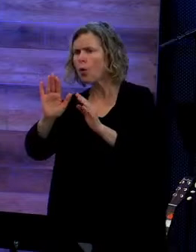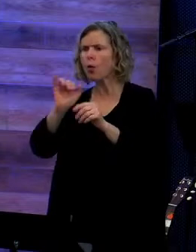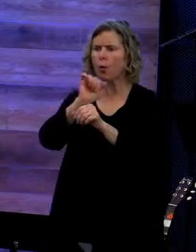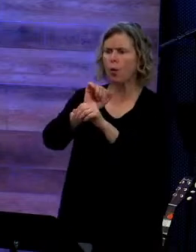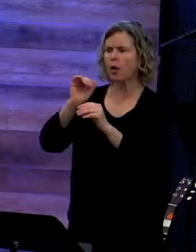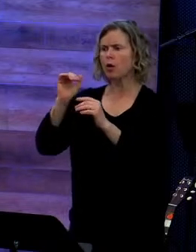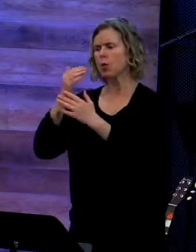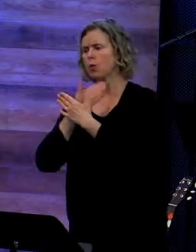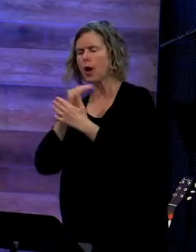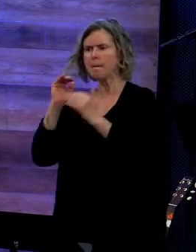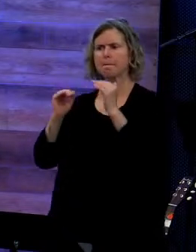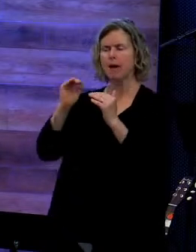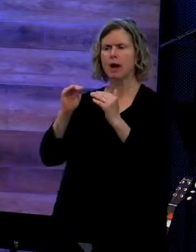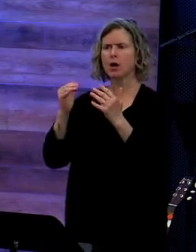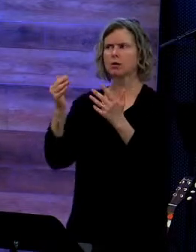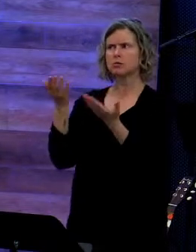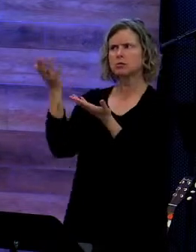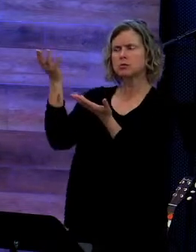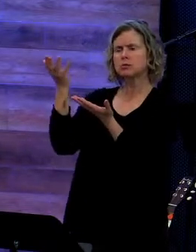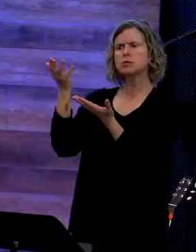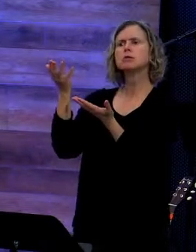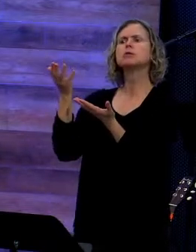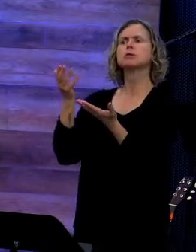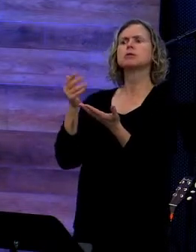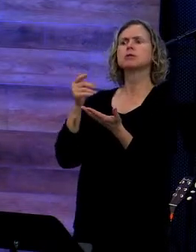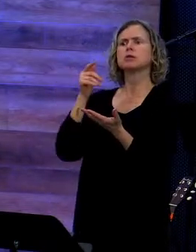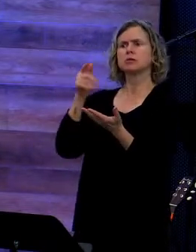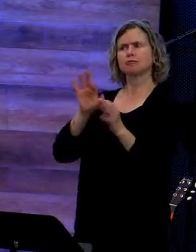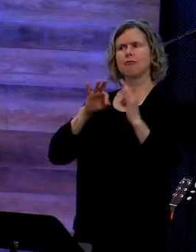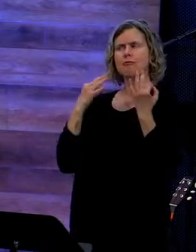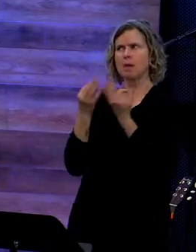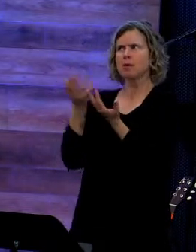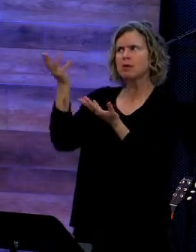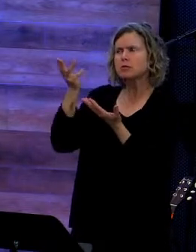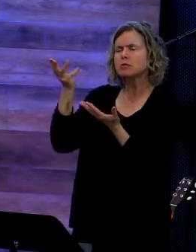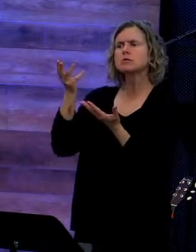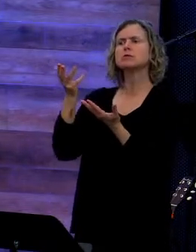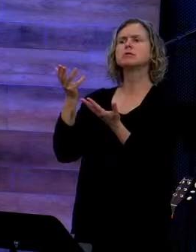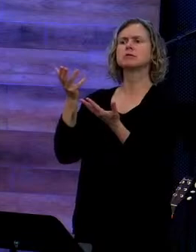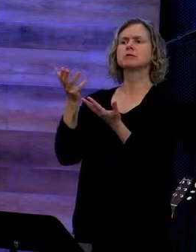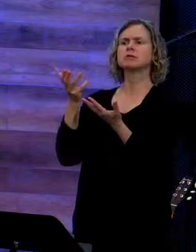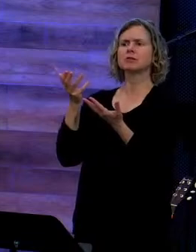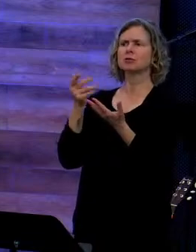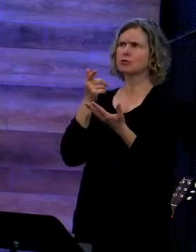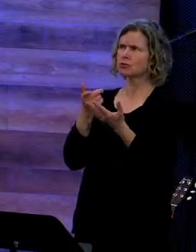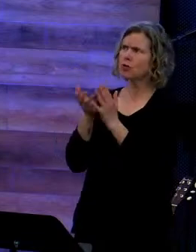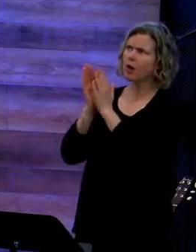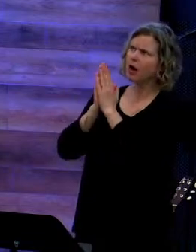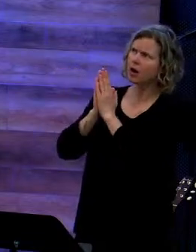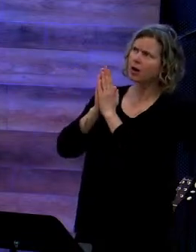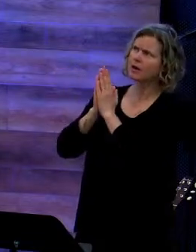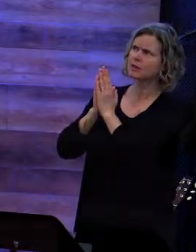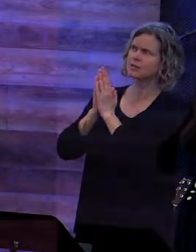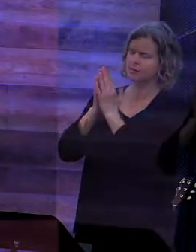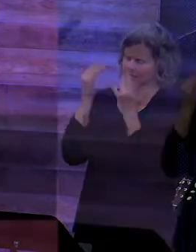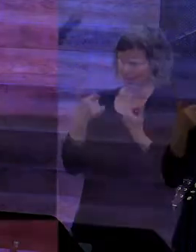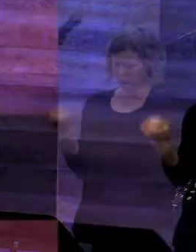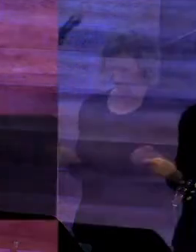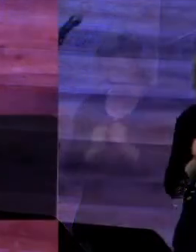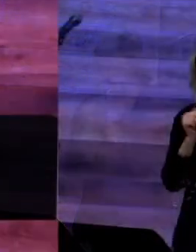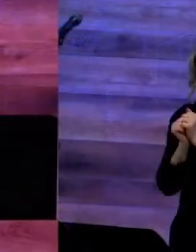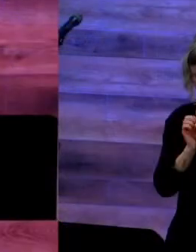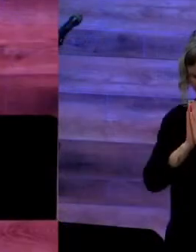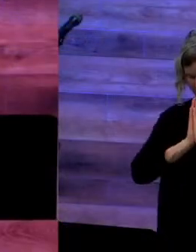Spirit. In fact, let's do that together now, and I'll have the worship team come up. Let's pray.